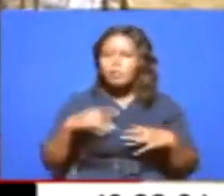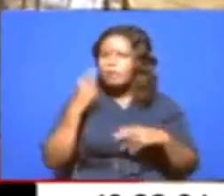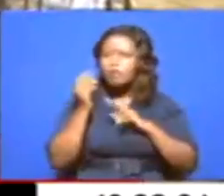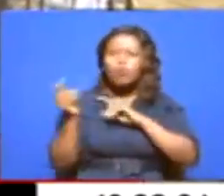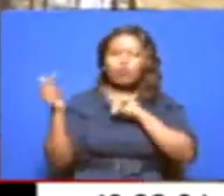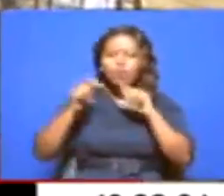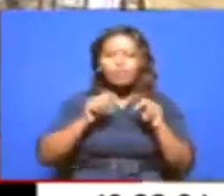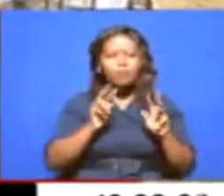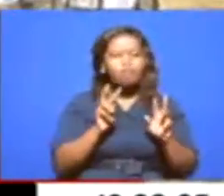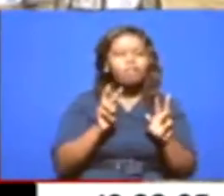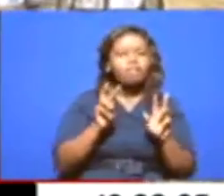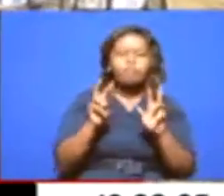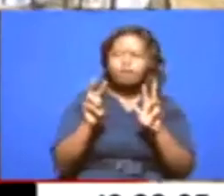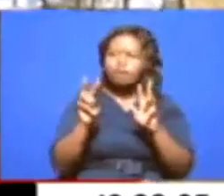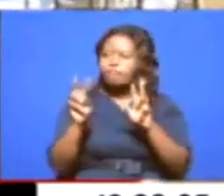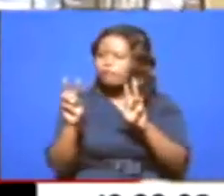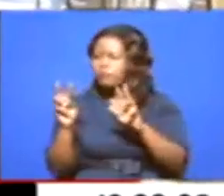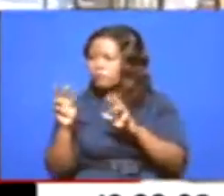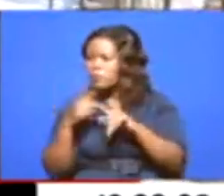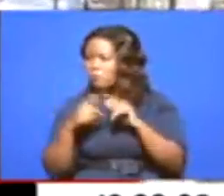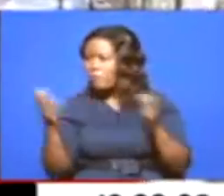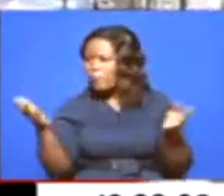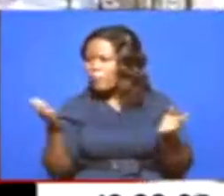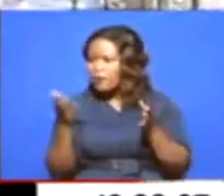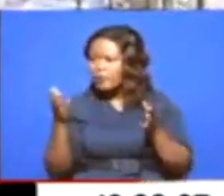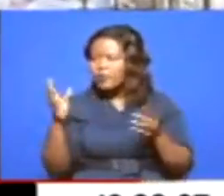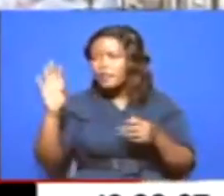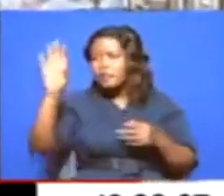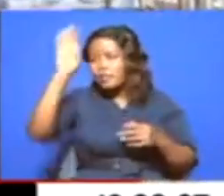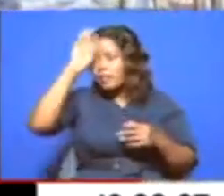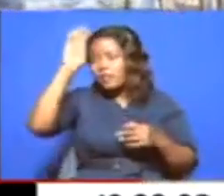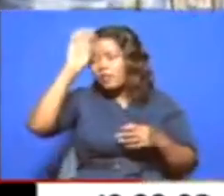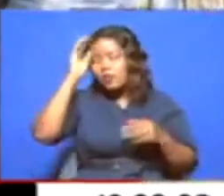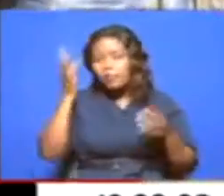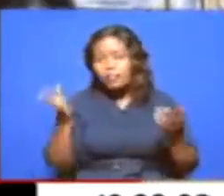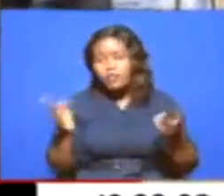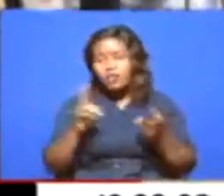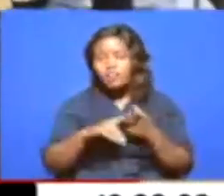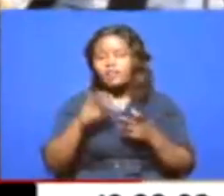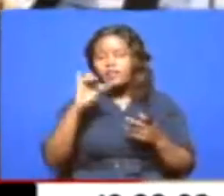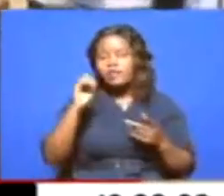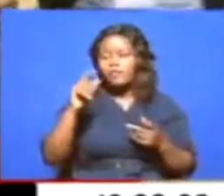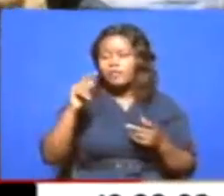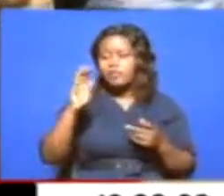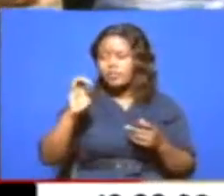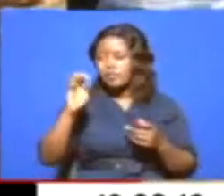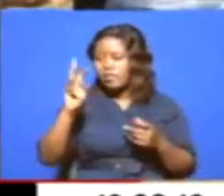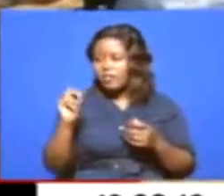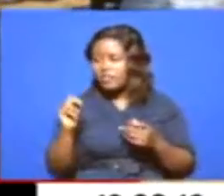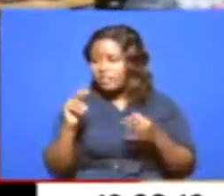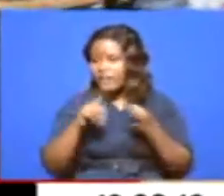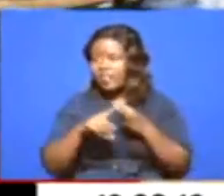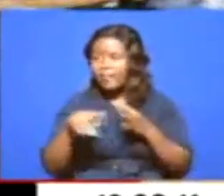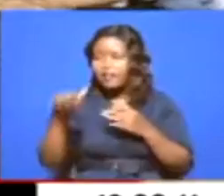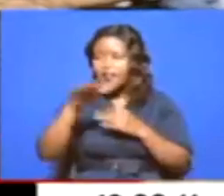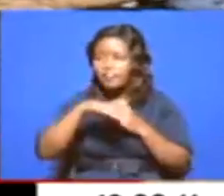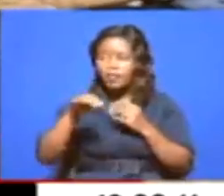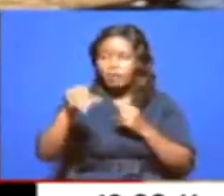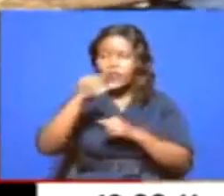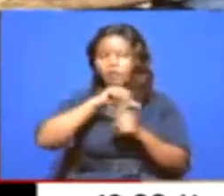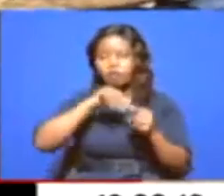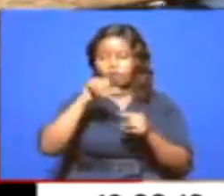from Eldoret area, Kapsabet, Iten, and the surrounding areas, Kericho.